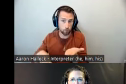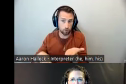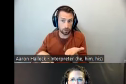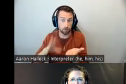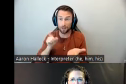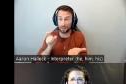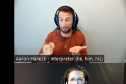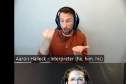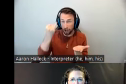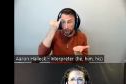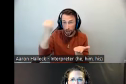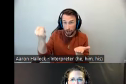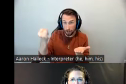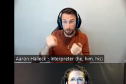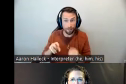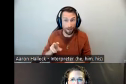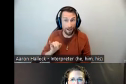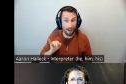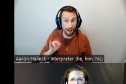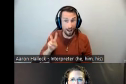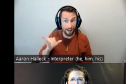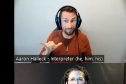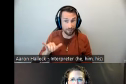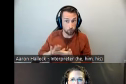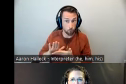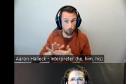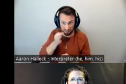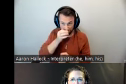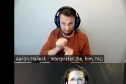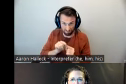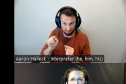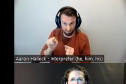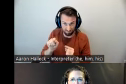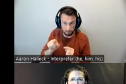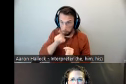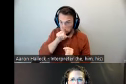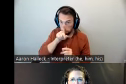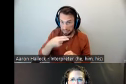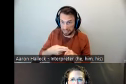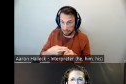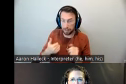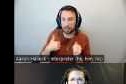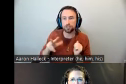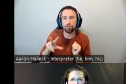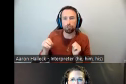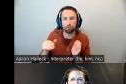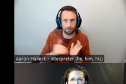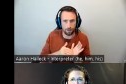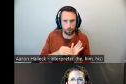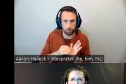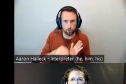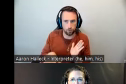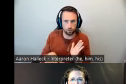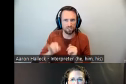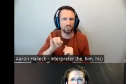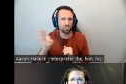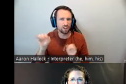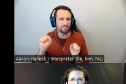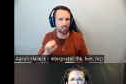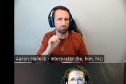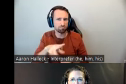the Ivy Uptown, who shall not be named, has 30,000 students. Jeff could tell you the name if he wants. We have